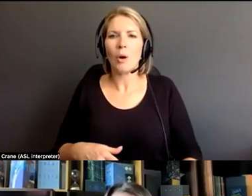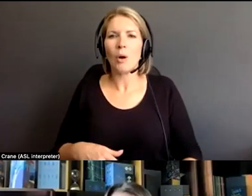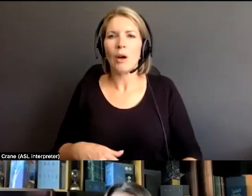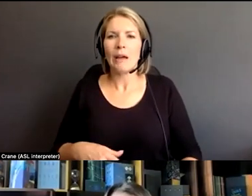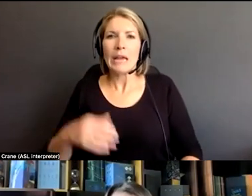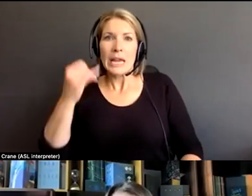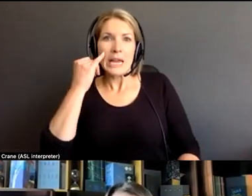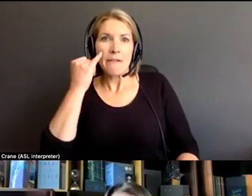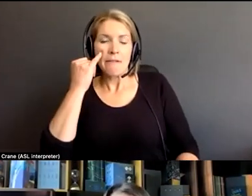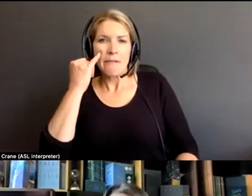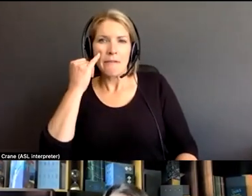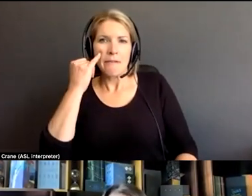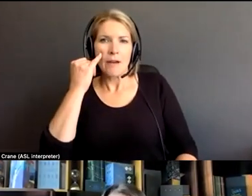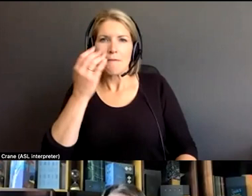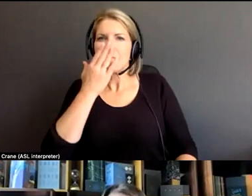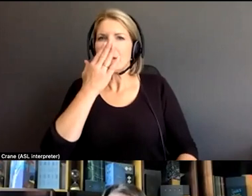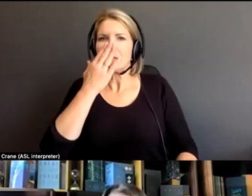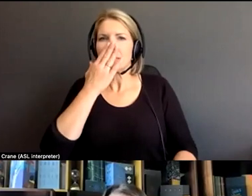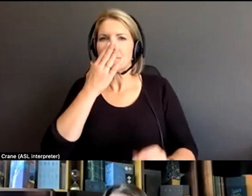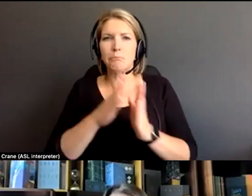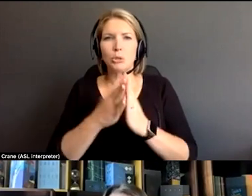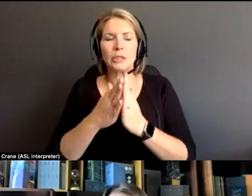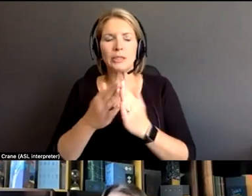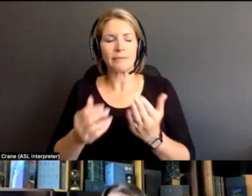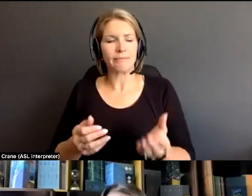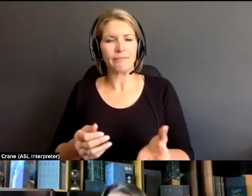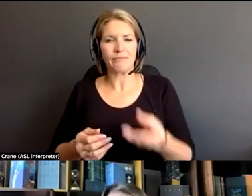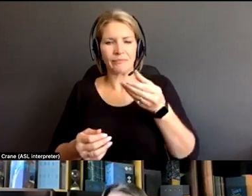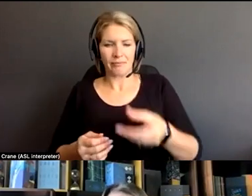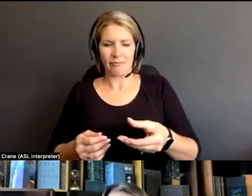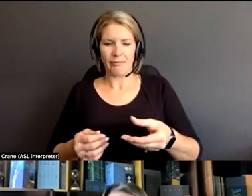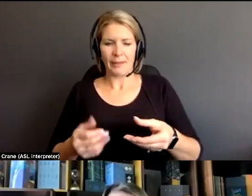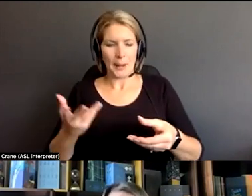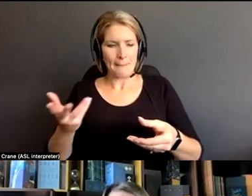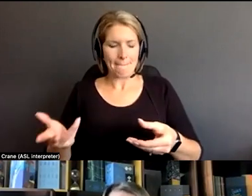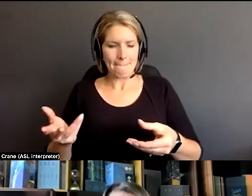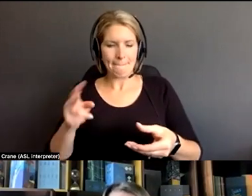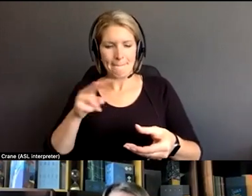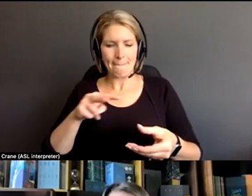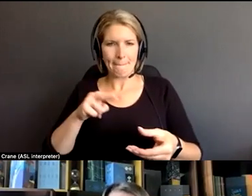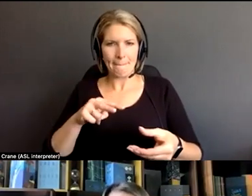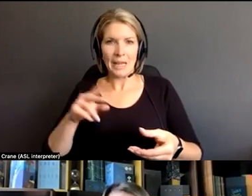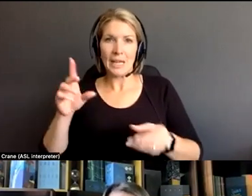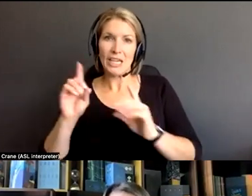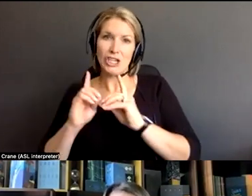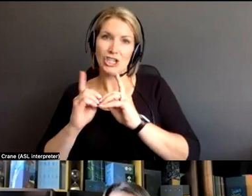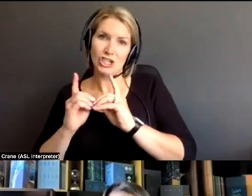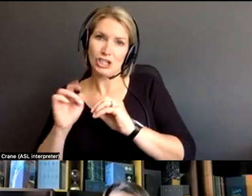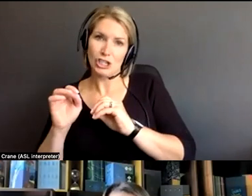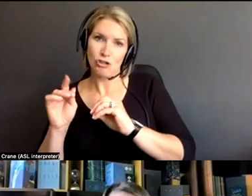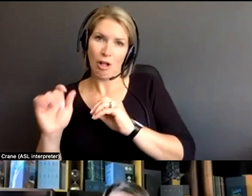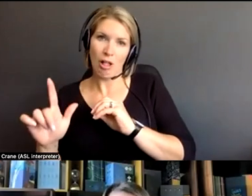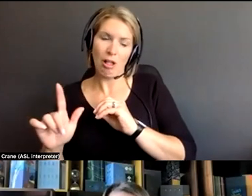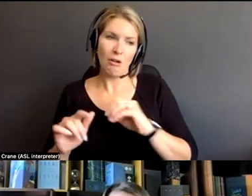on the cover, which is this you know, scale down size, especially when it's digital versus in person. It's still a